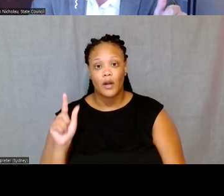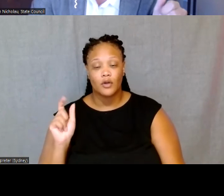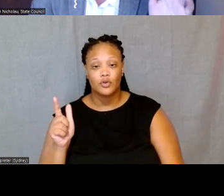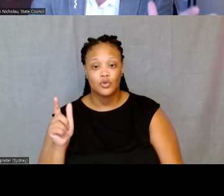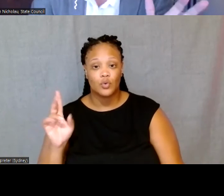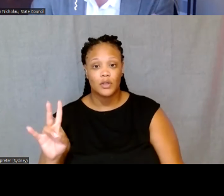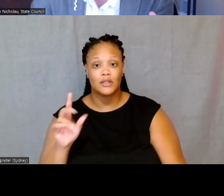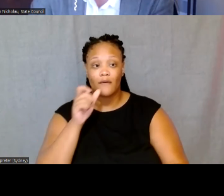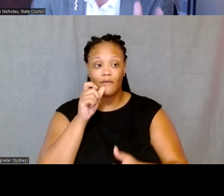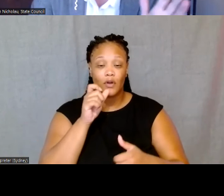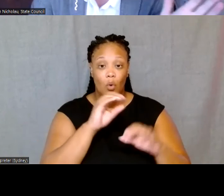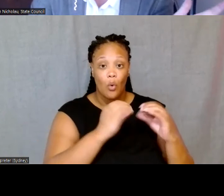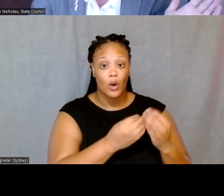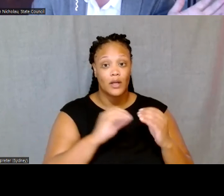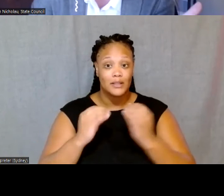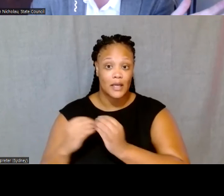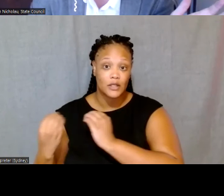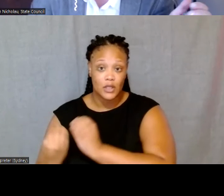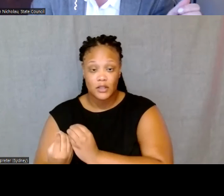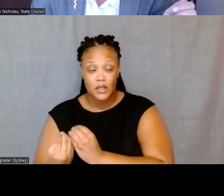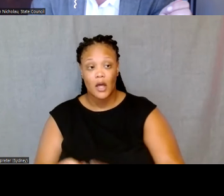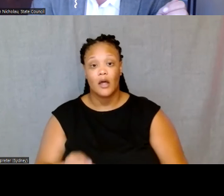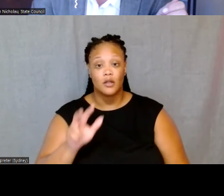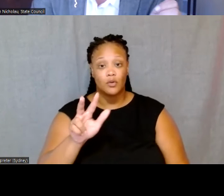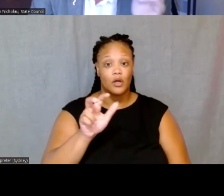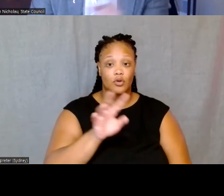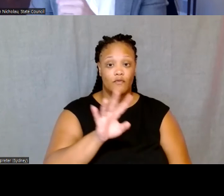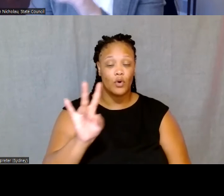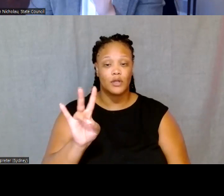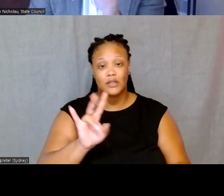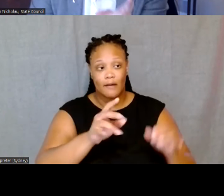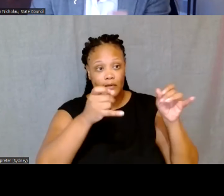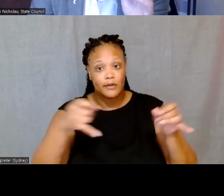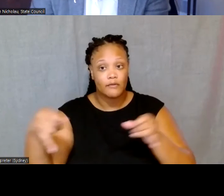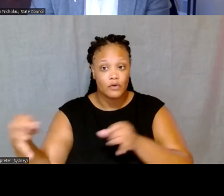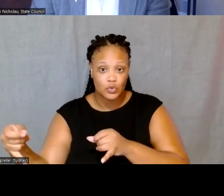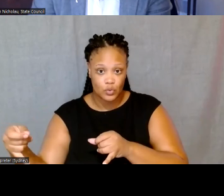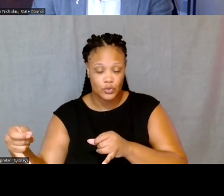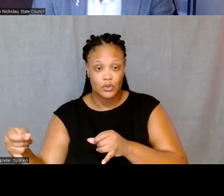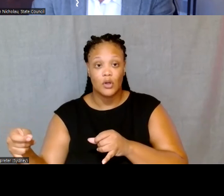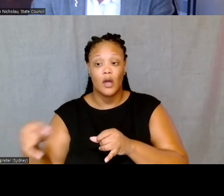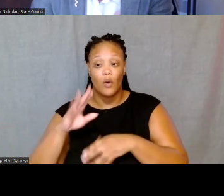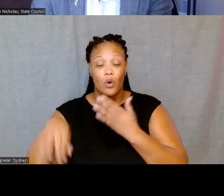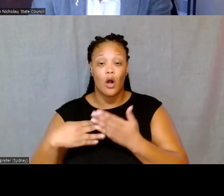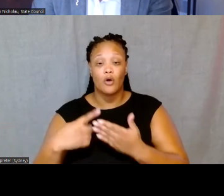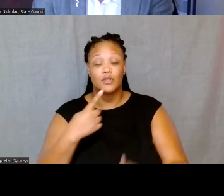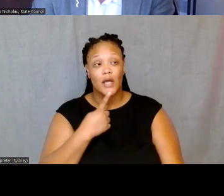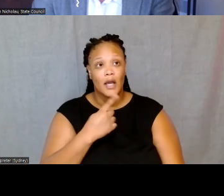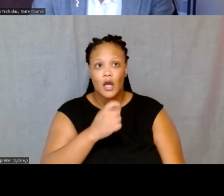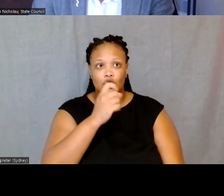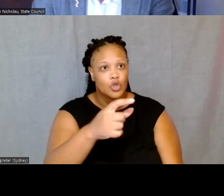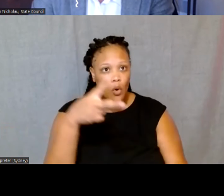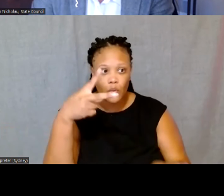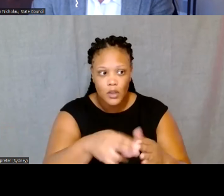organizations and 340 something individuals to say, not only should you not cut, but you need to increase. You need to increase